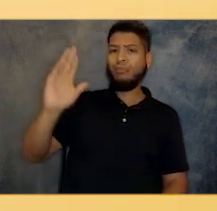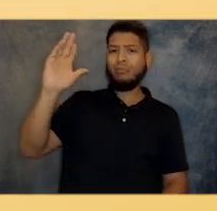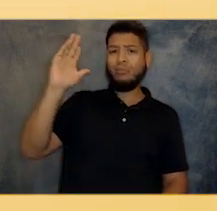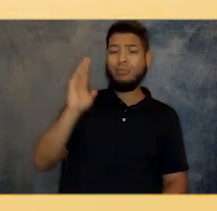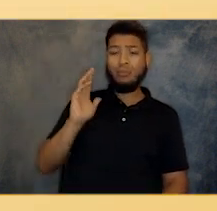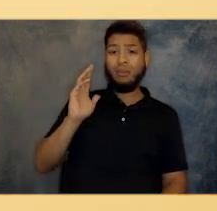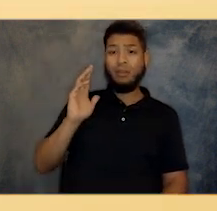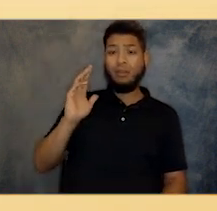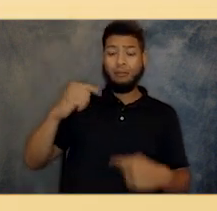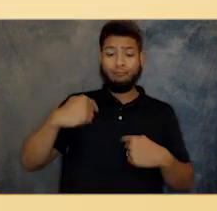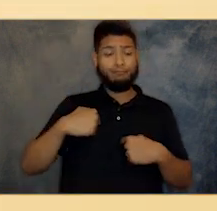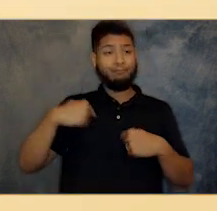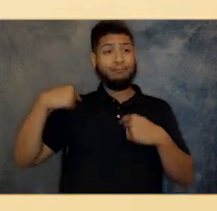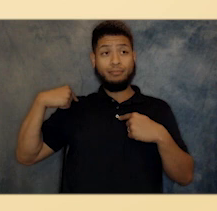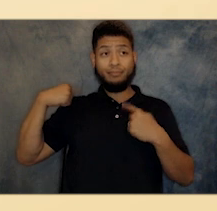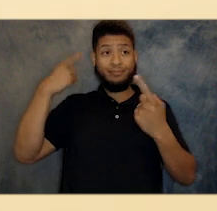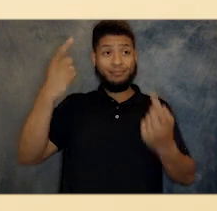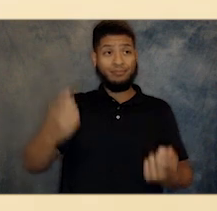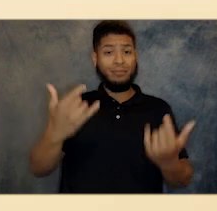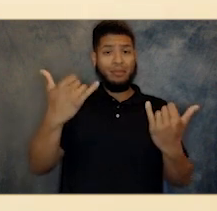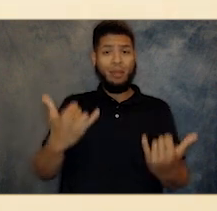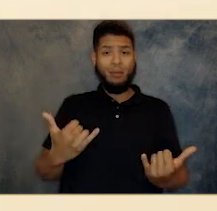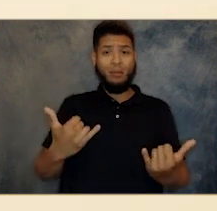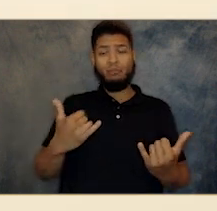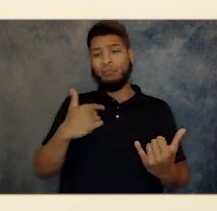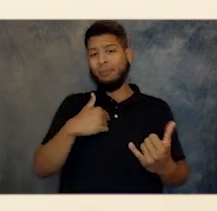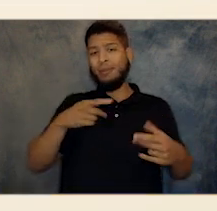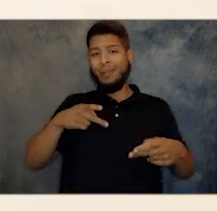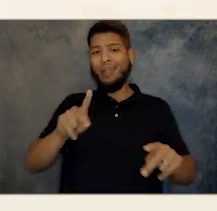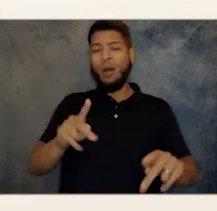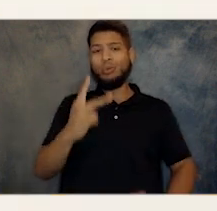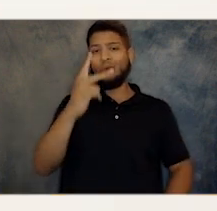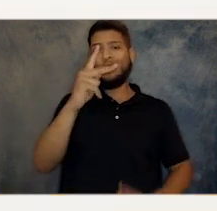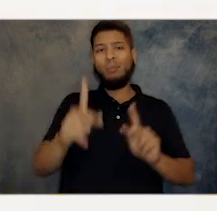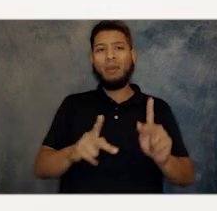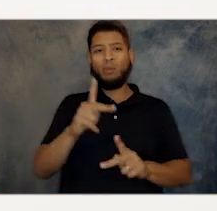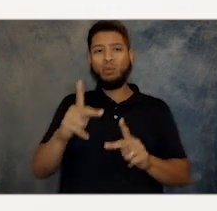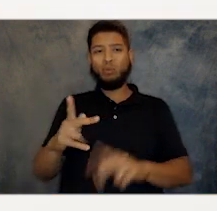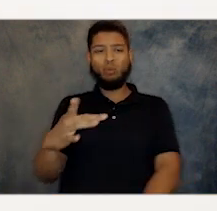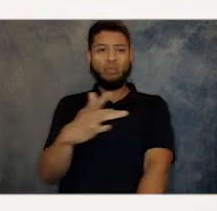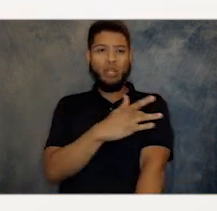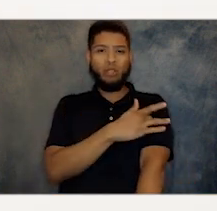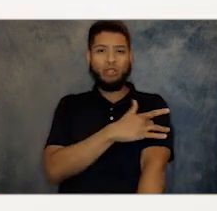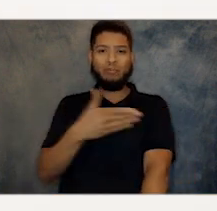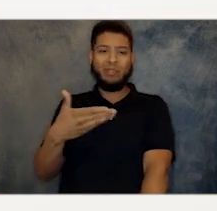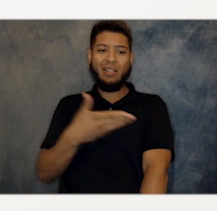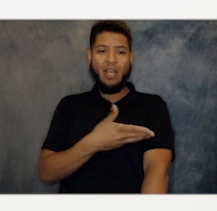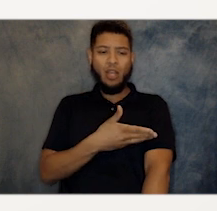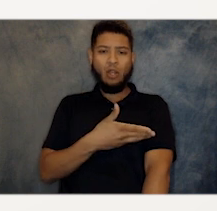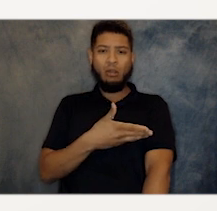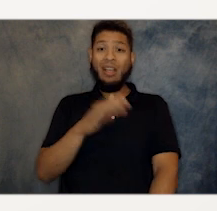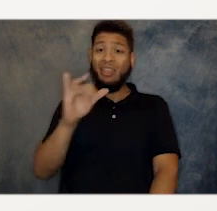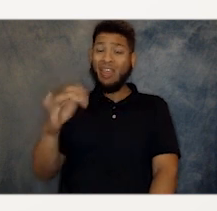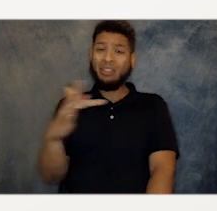most natural thing? But up to now, I have allowed only two pair of hands to touch me